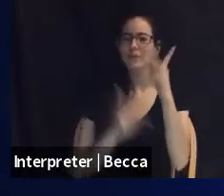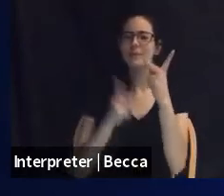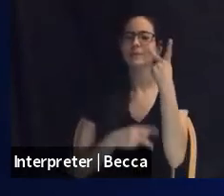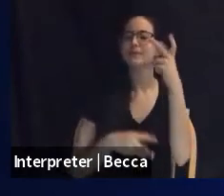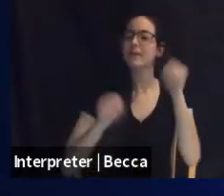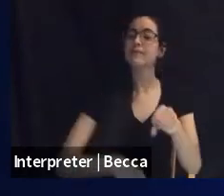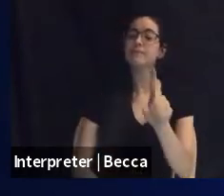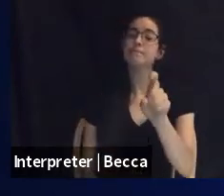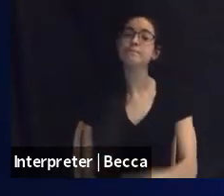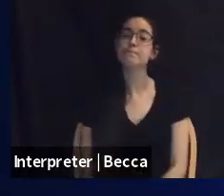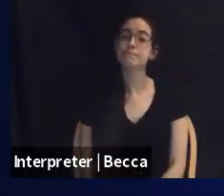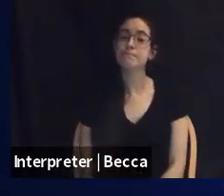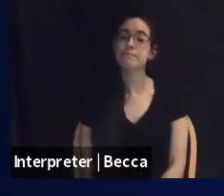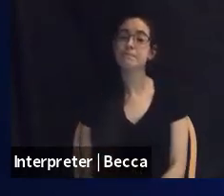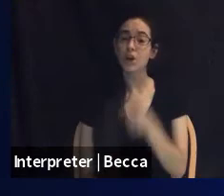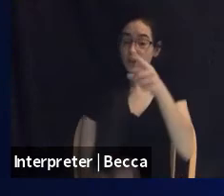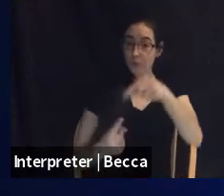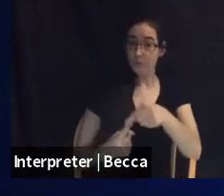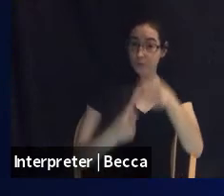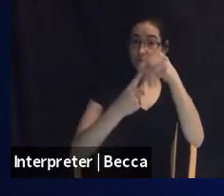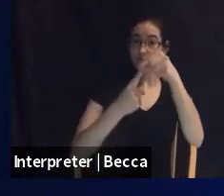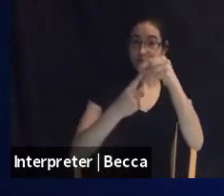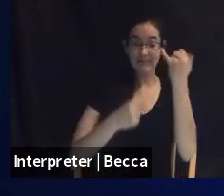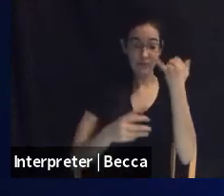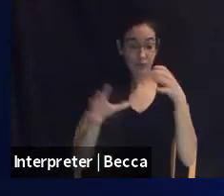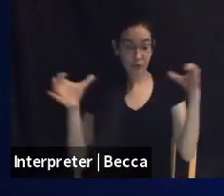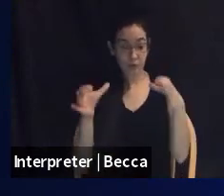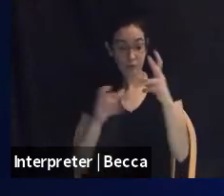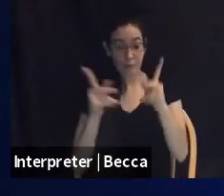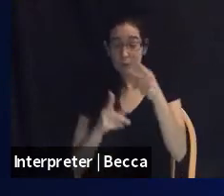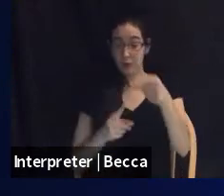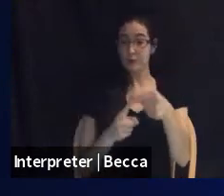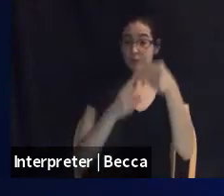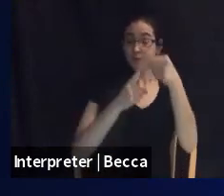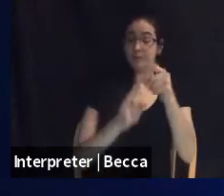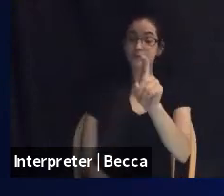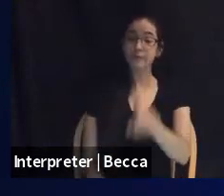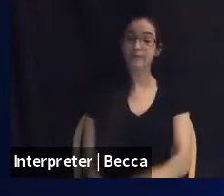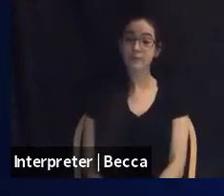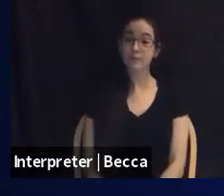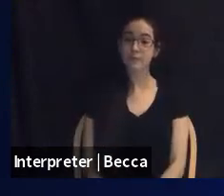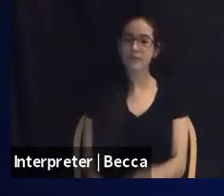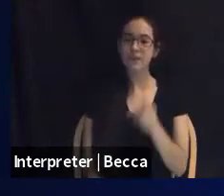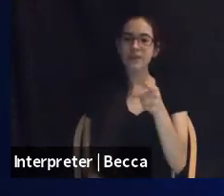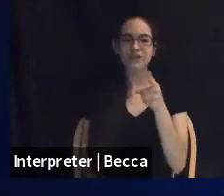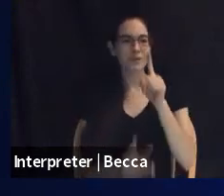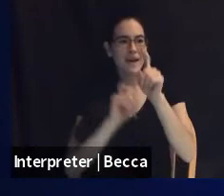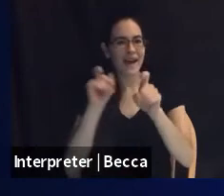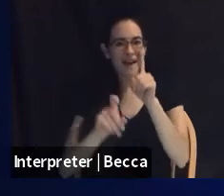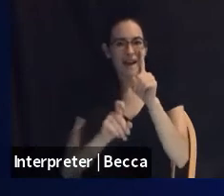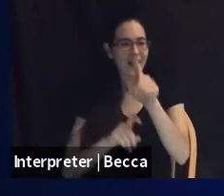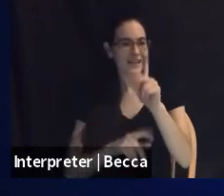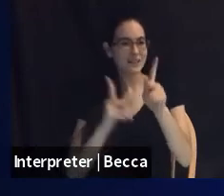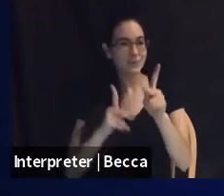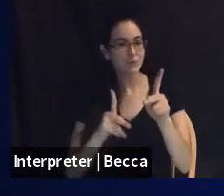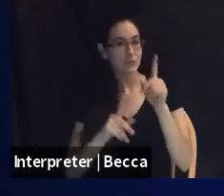Do you stand out in a crowd? Do you ask people to lunch and they're like, man, I'd love to have lunch